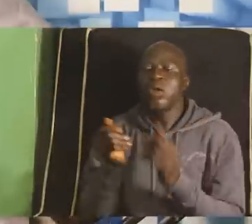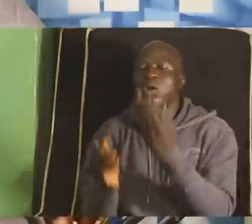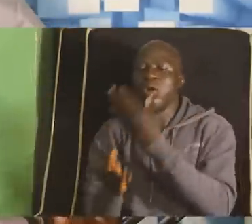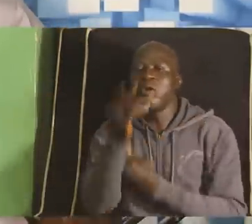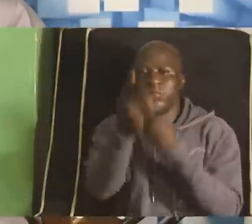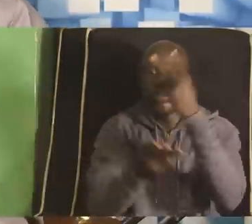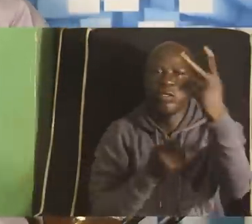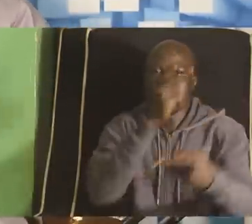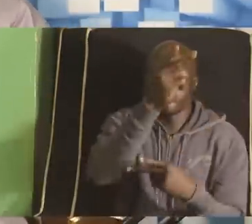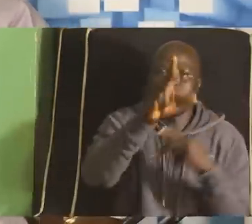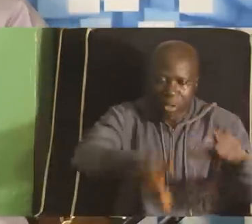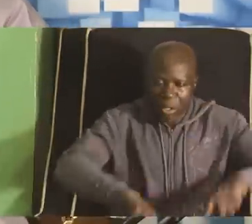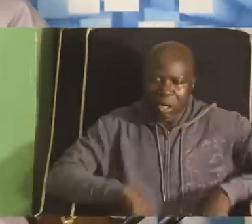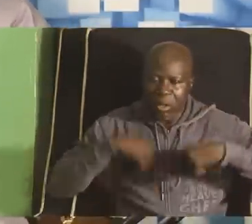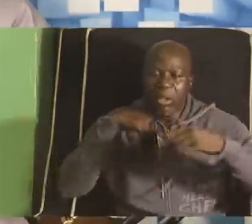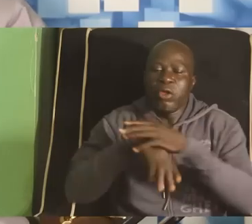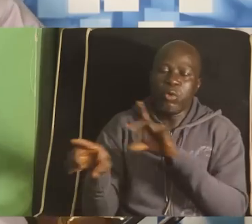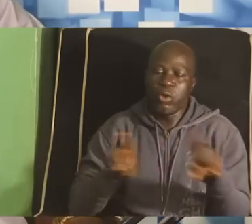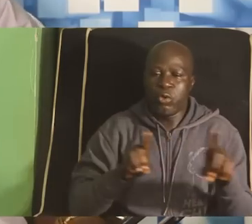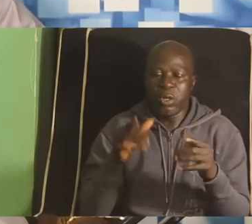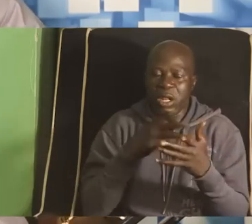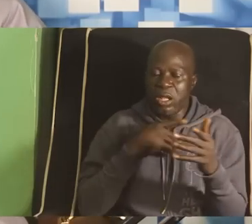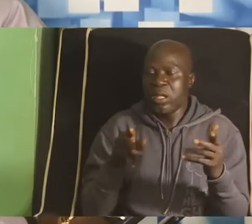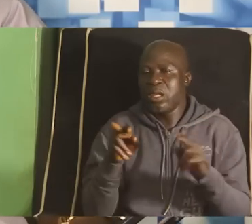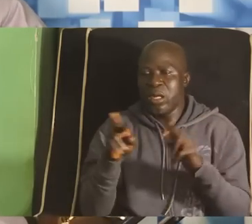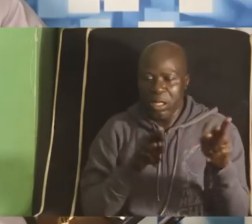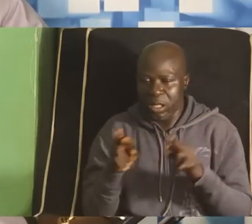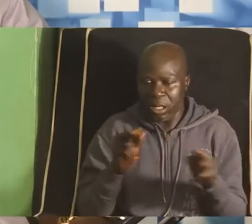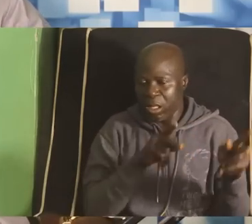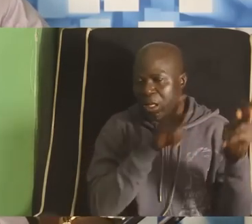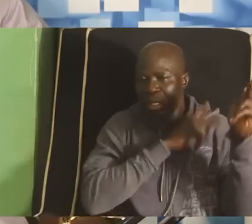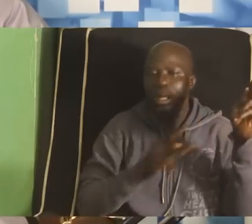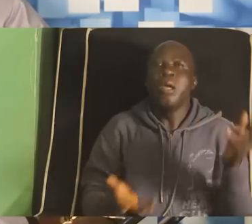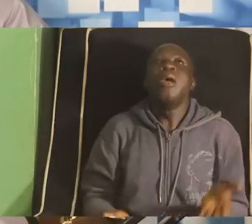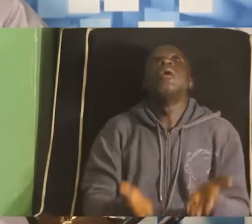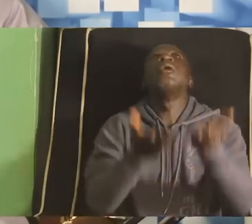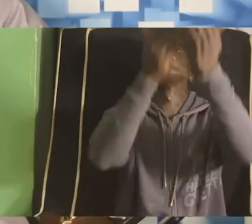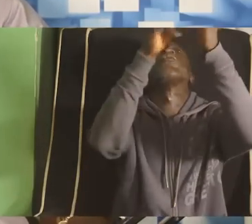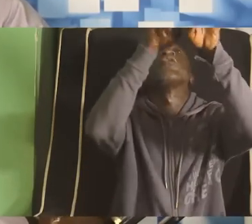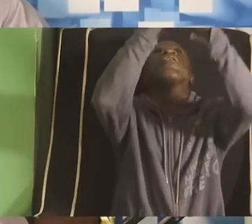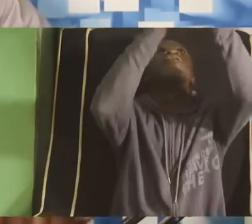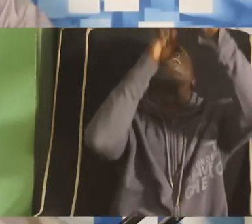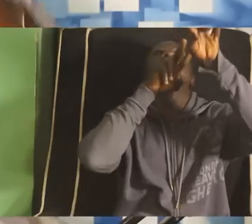Piaye, Amen! Why the Savior of Amen! But you saw the whole way.